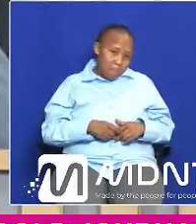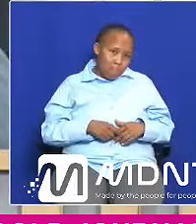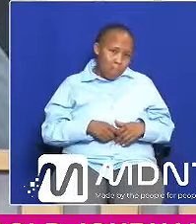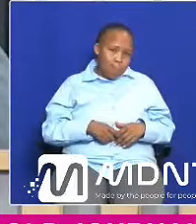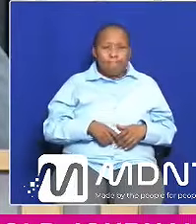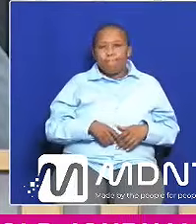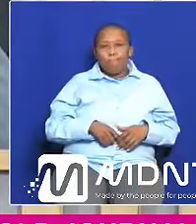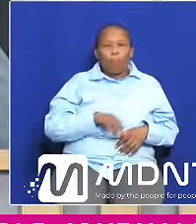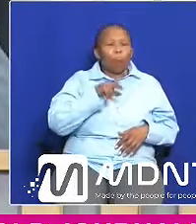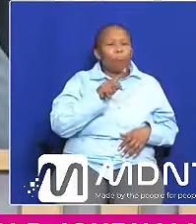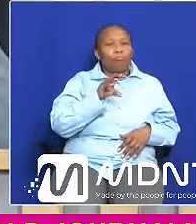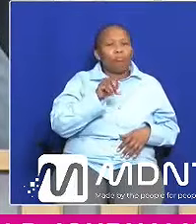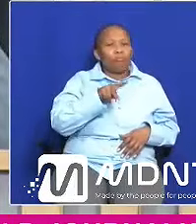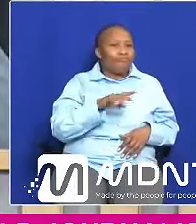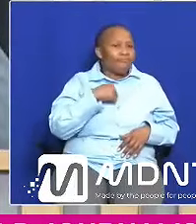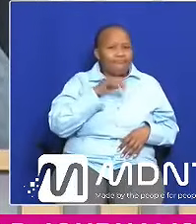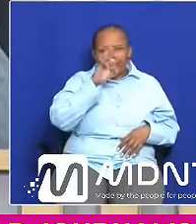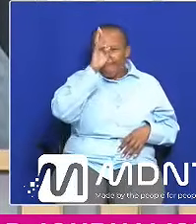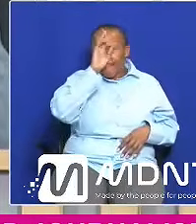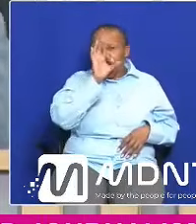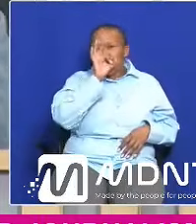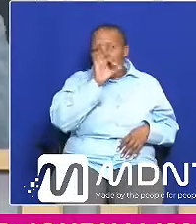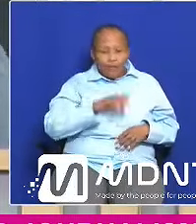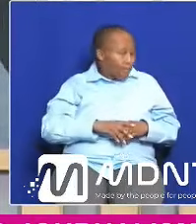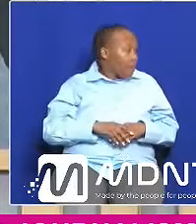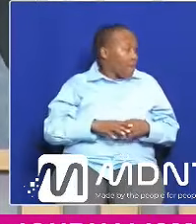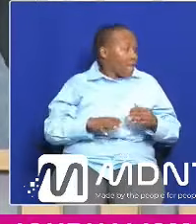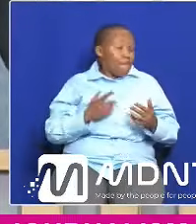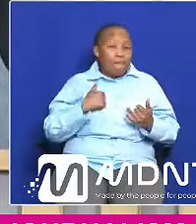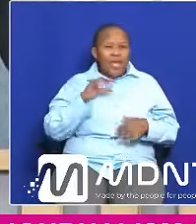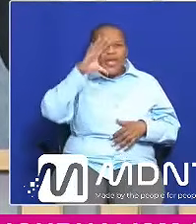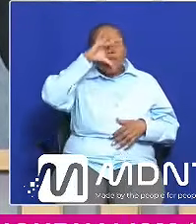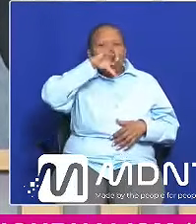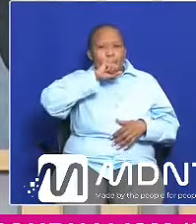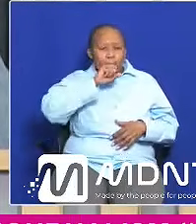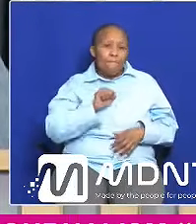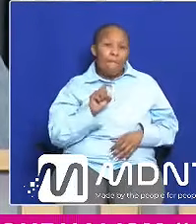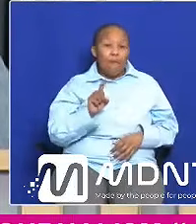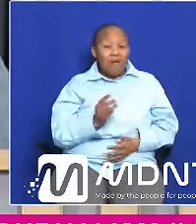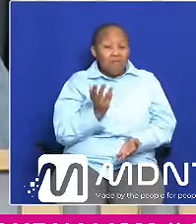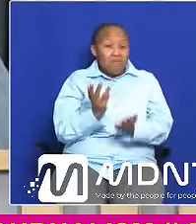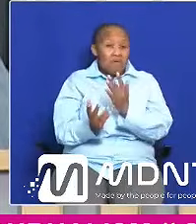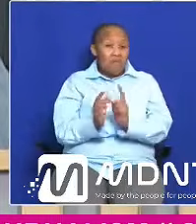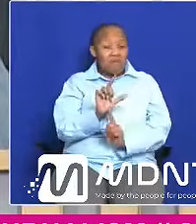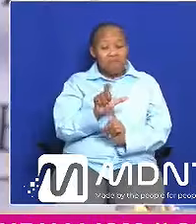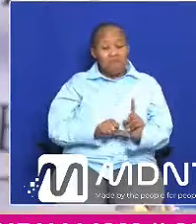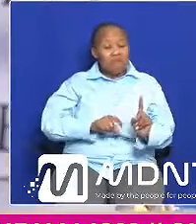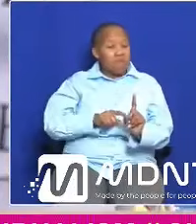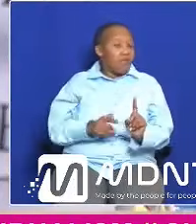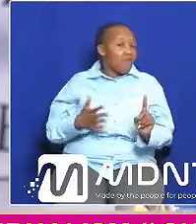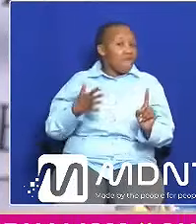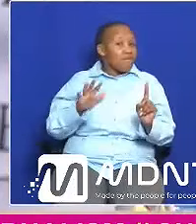POPs. So what I can only assume is someone must have asked me to send this to Mr. Msibi. And